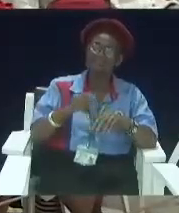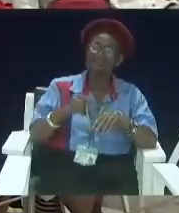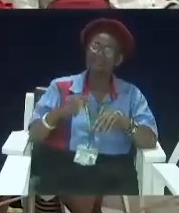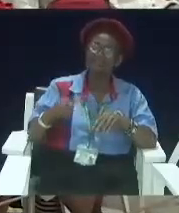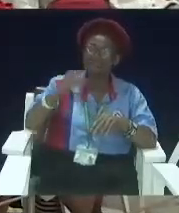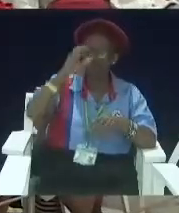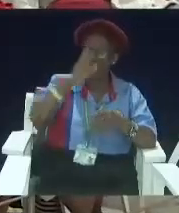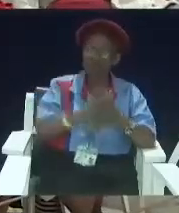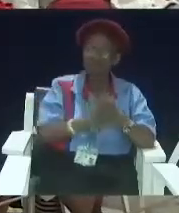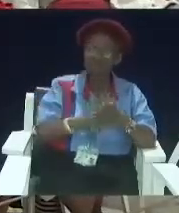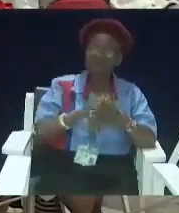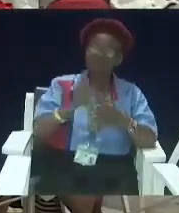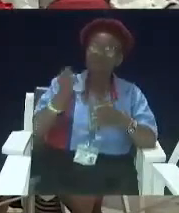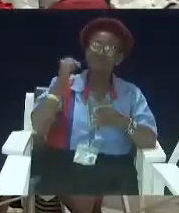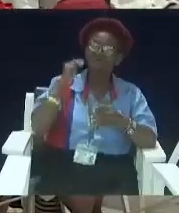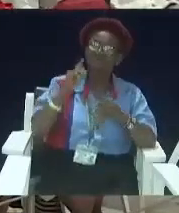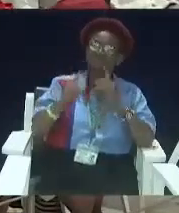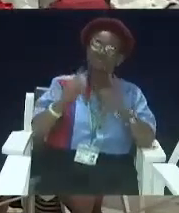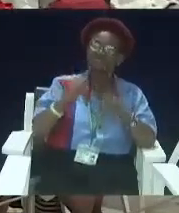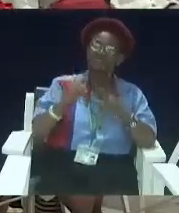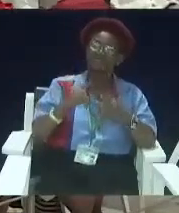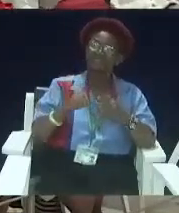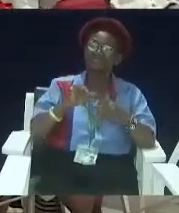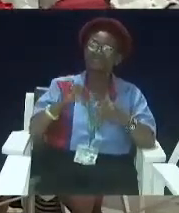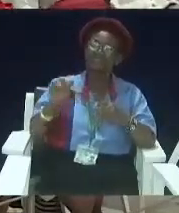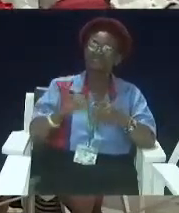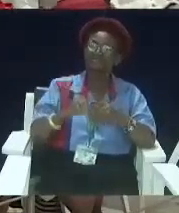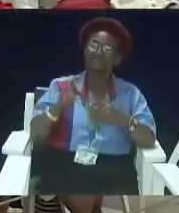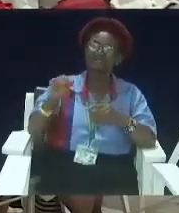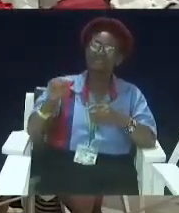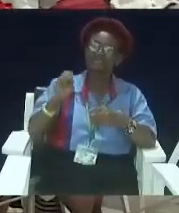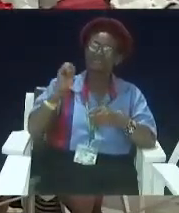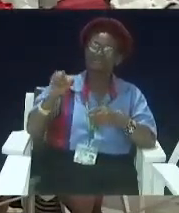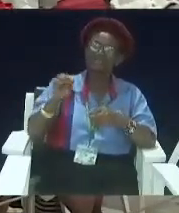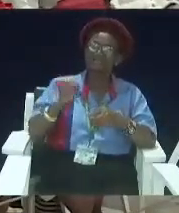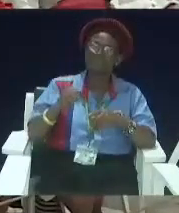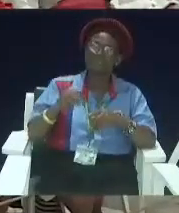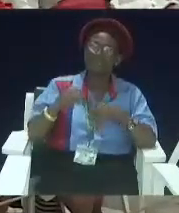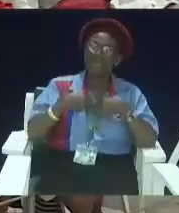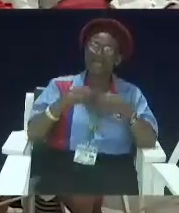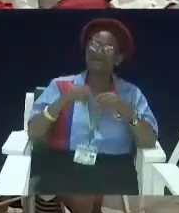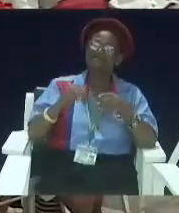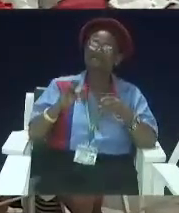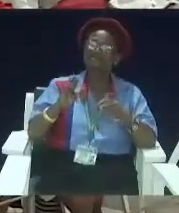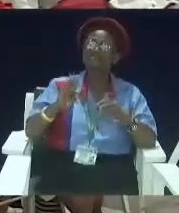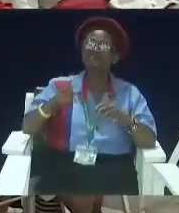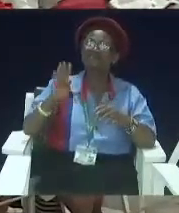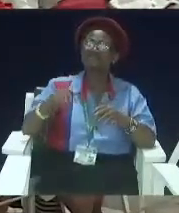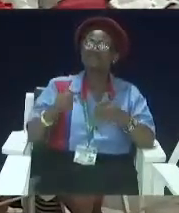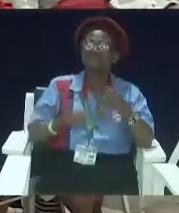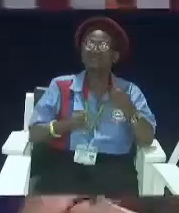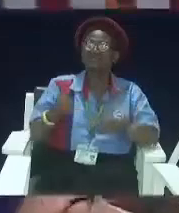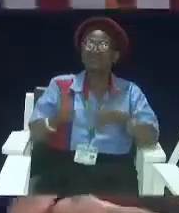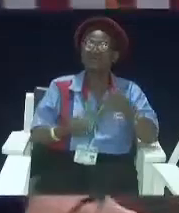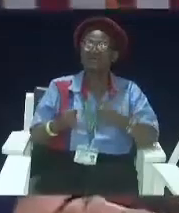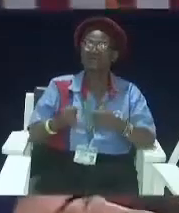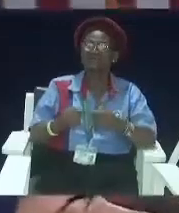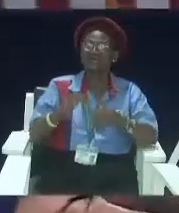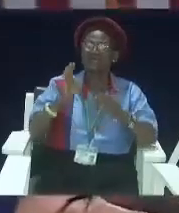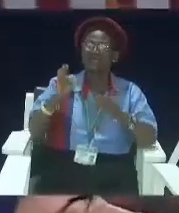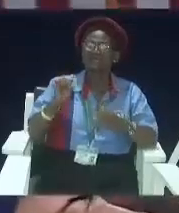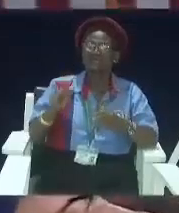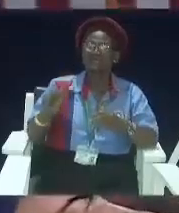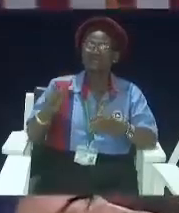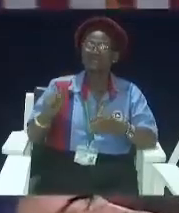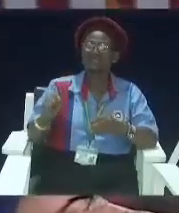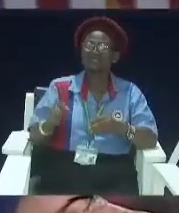cars, good business, fat bank account, become somebody